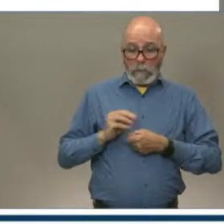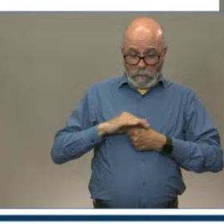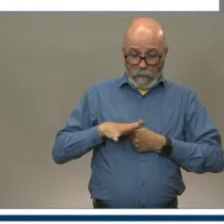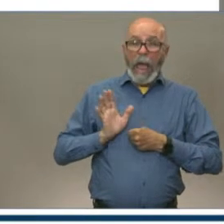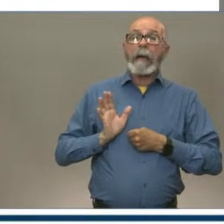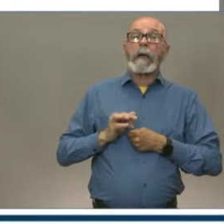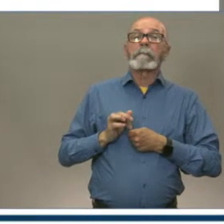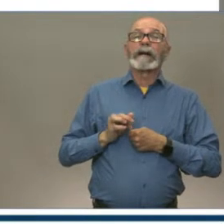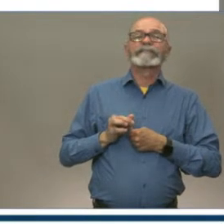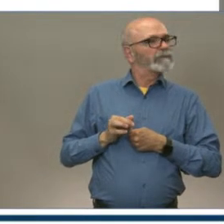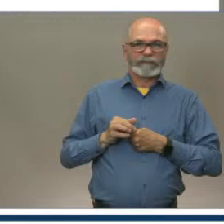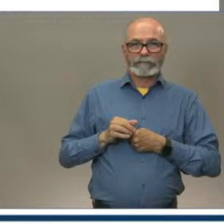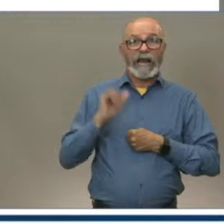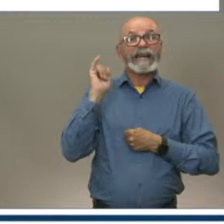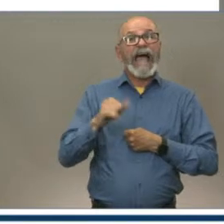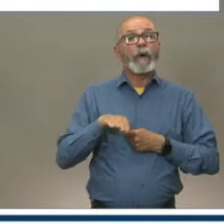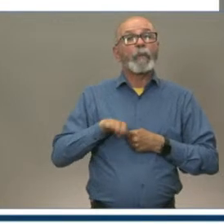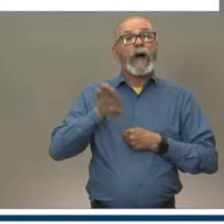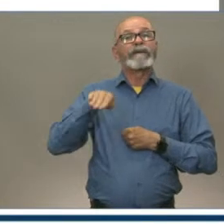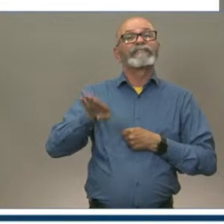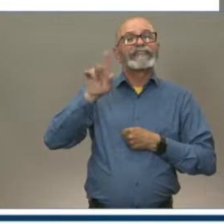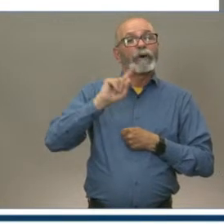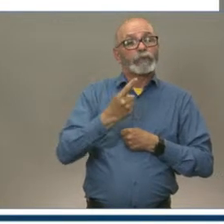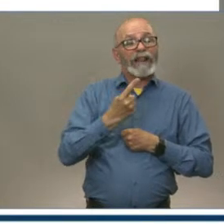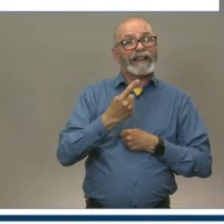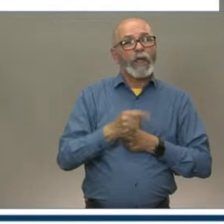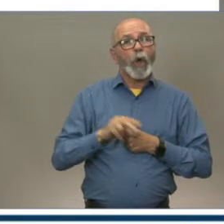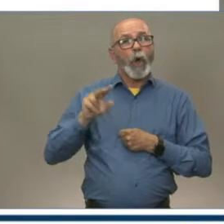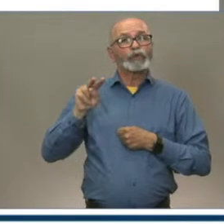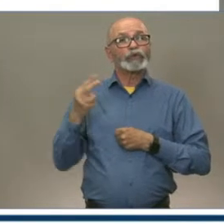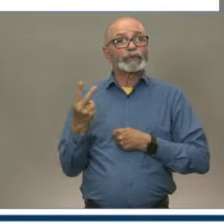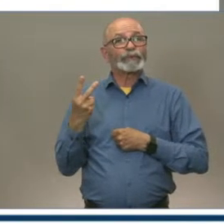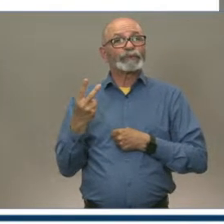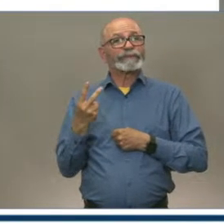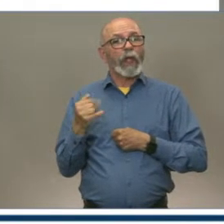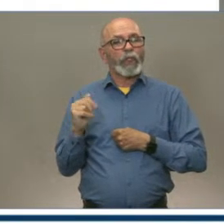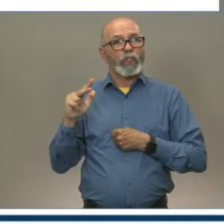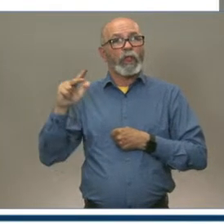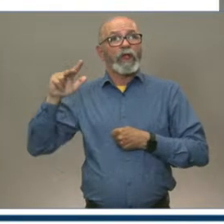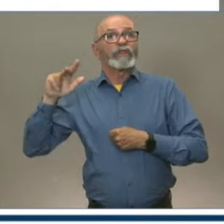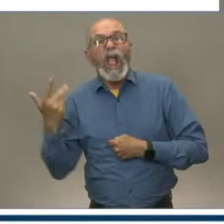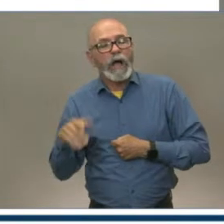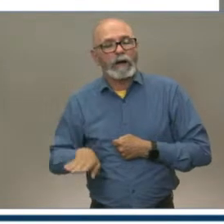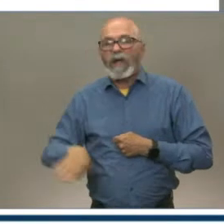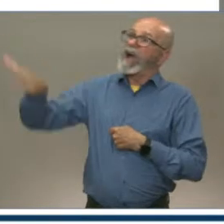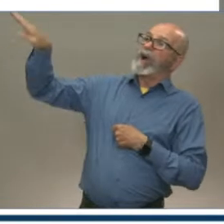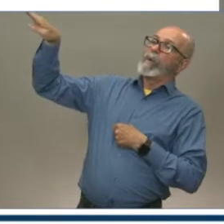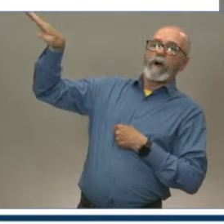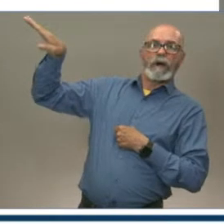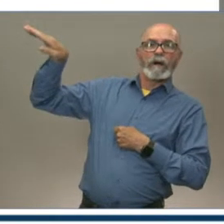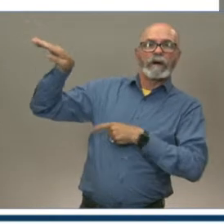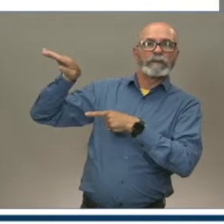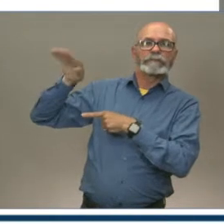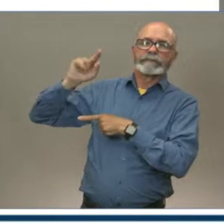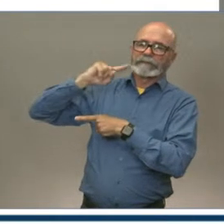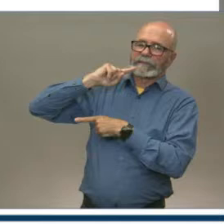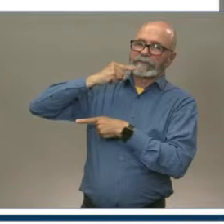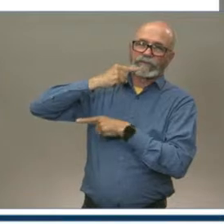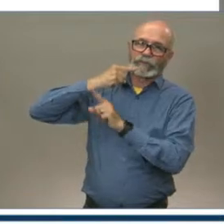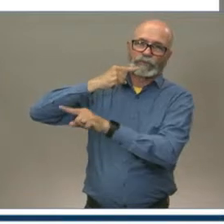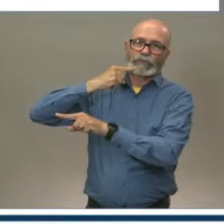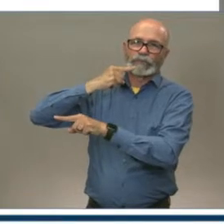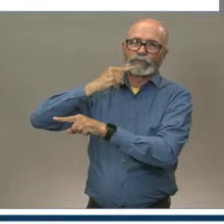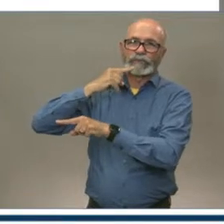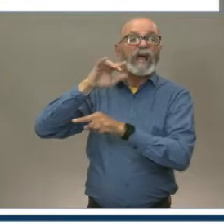1 and 2. So again, this is serious, and we all need to buckle down. We need to minimize non-essential gatherings and reduce our